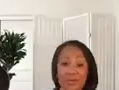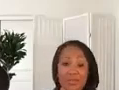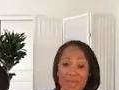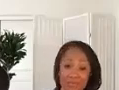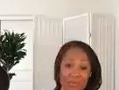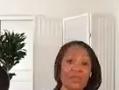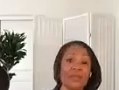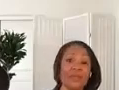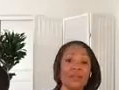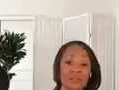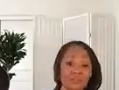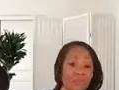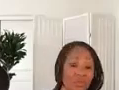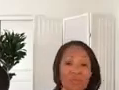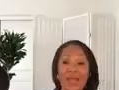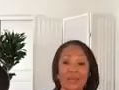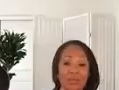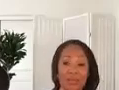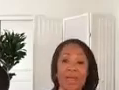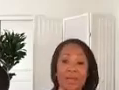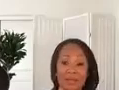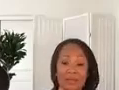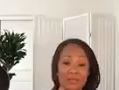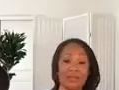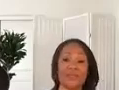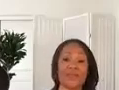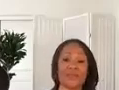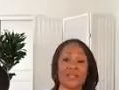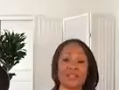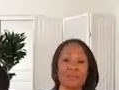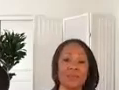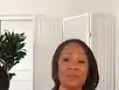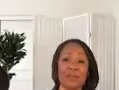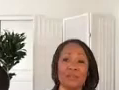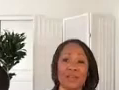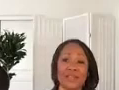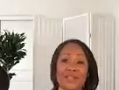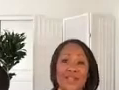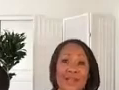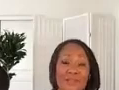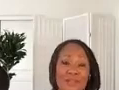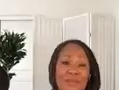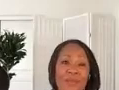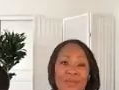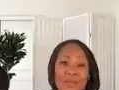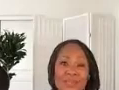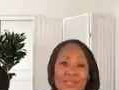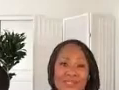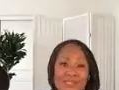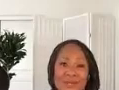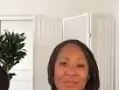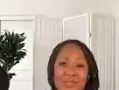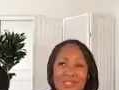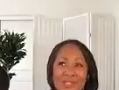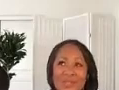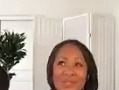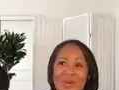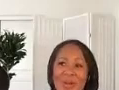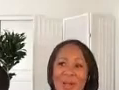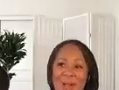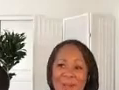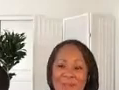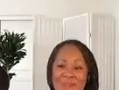water, go to the bathroom. And when you come back, it'll be back. That's a big bit of advice that I have for you about working with this